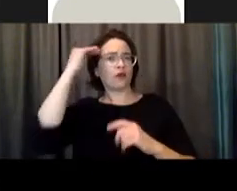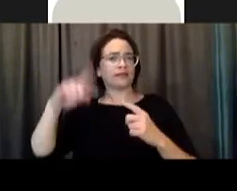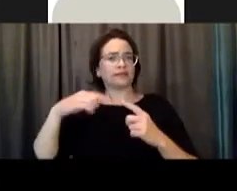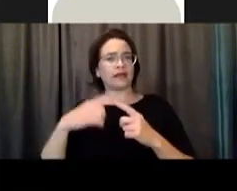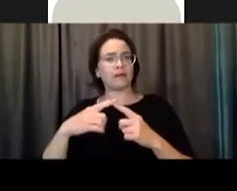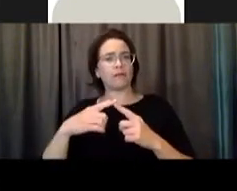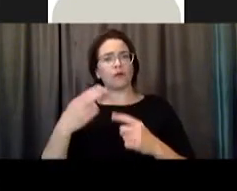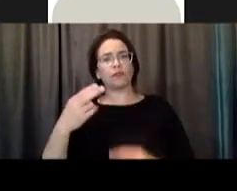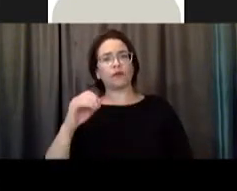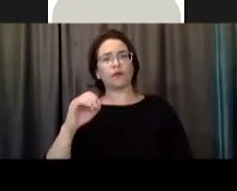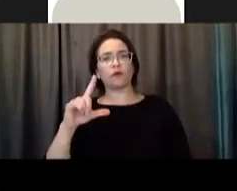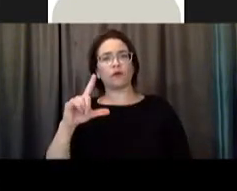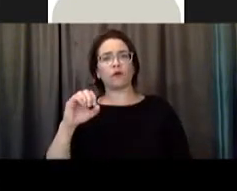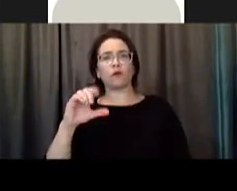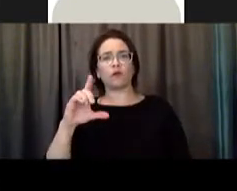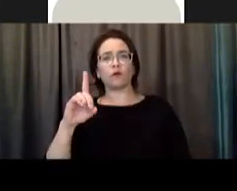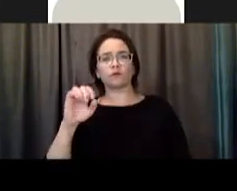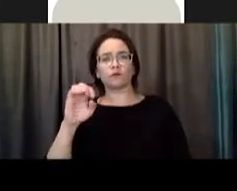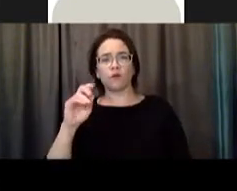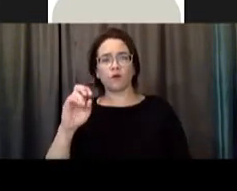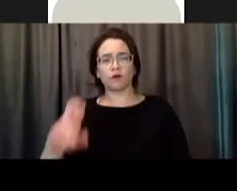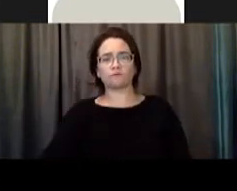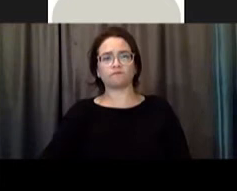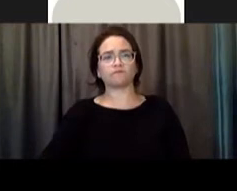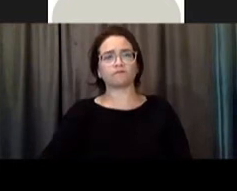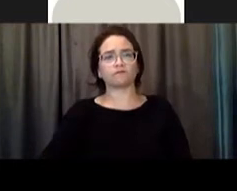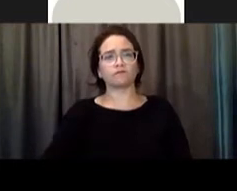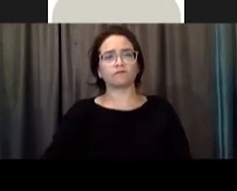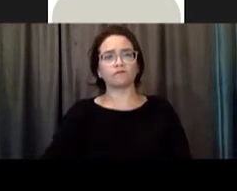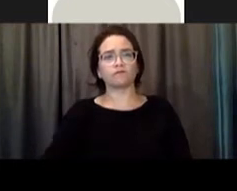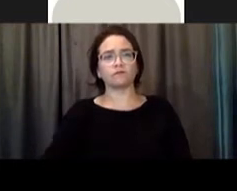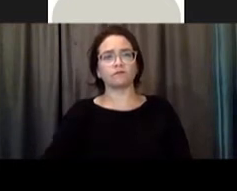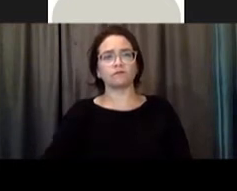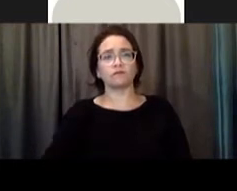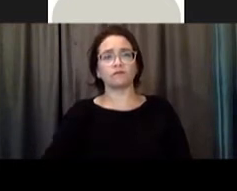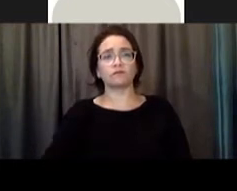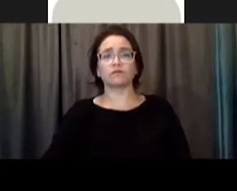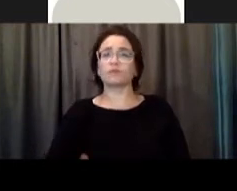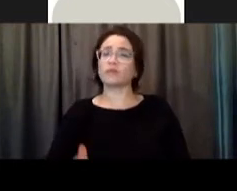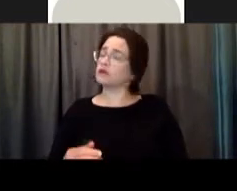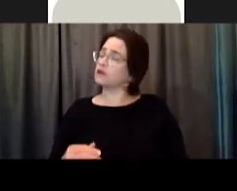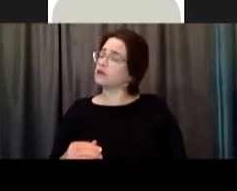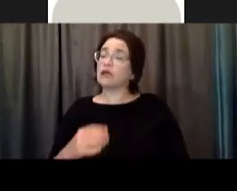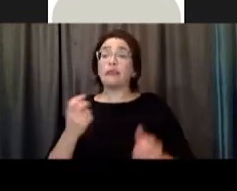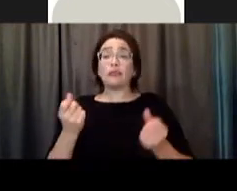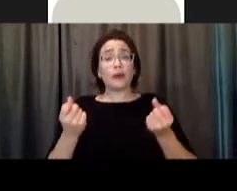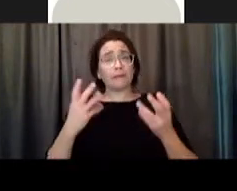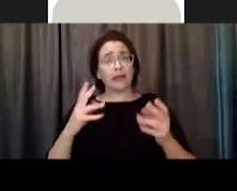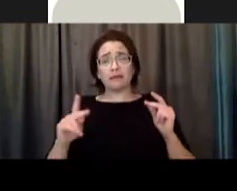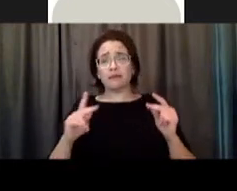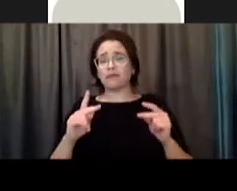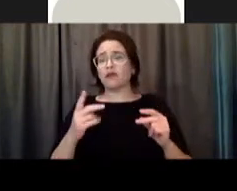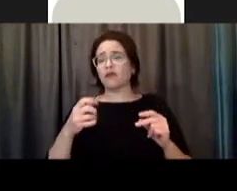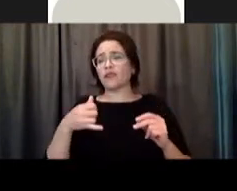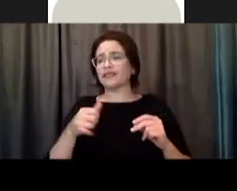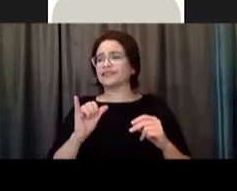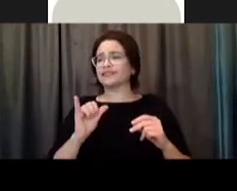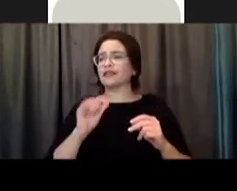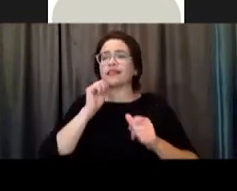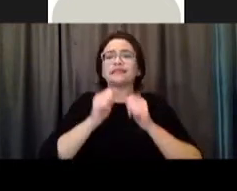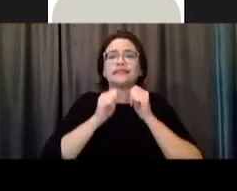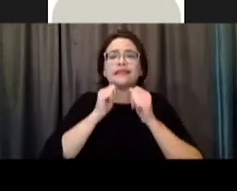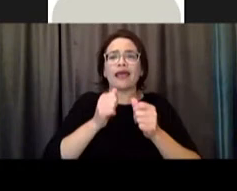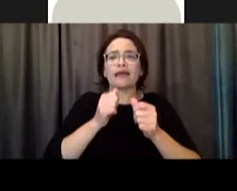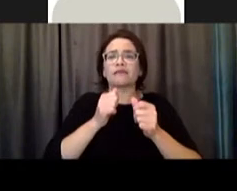Well, just heard a great deal about how there are many who still deny, or many, I don't know if I want to say that, but there are those who